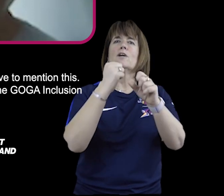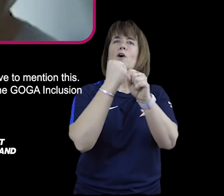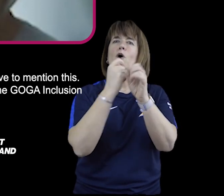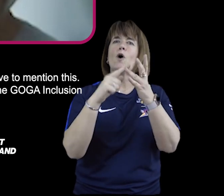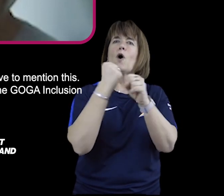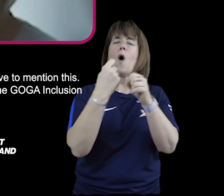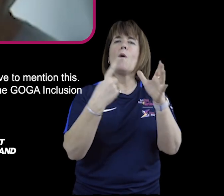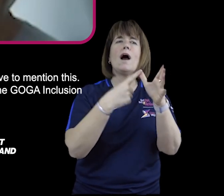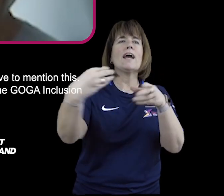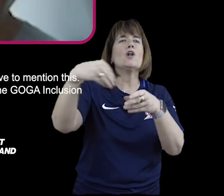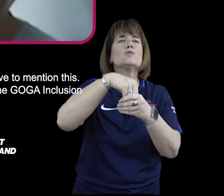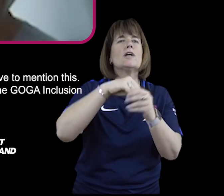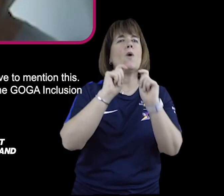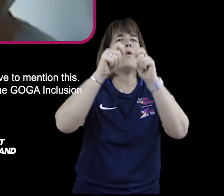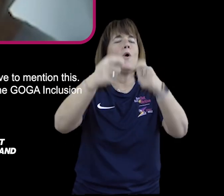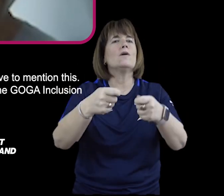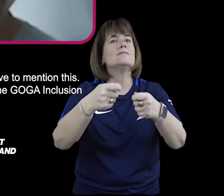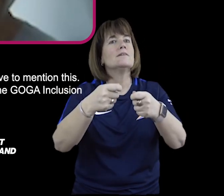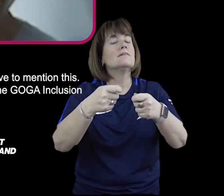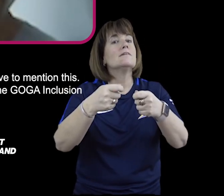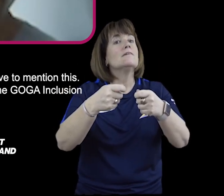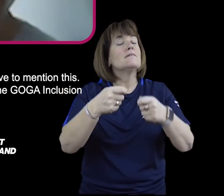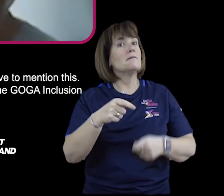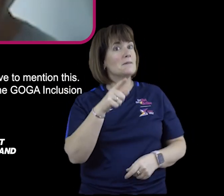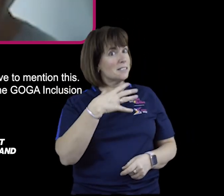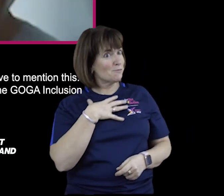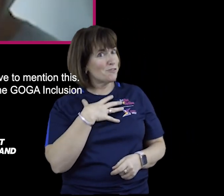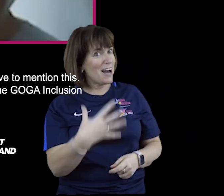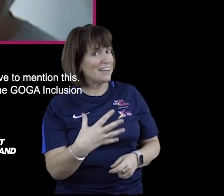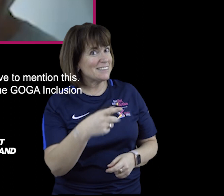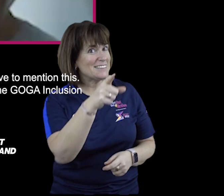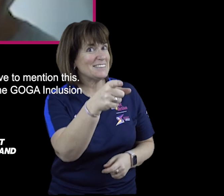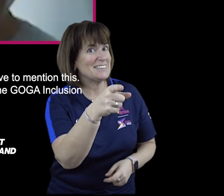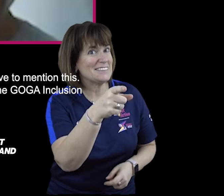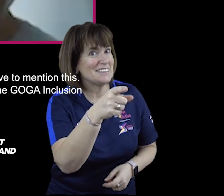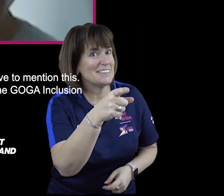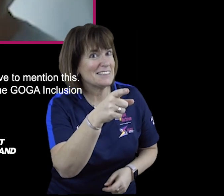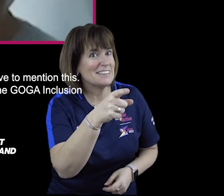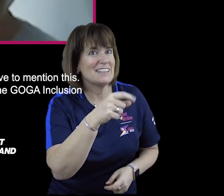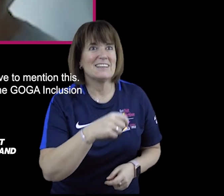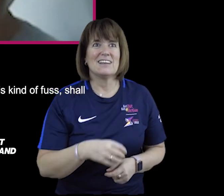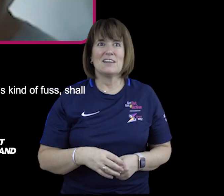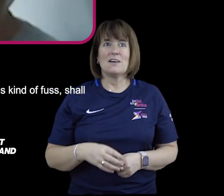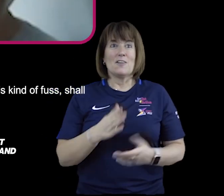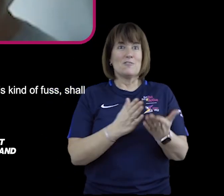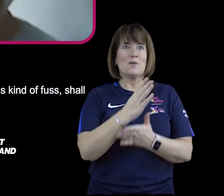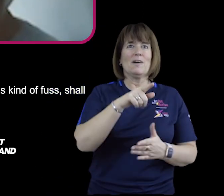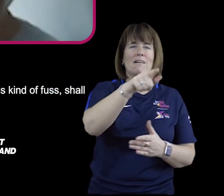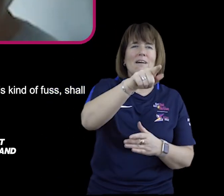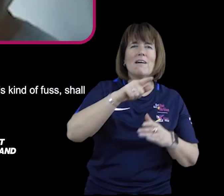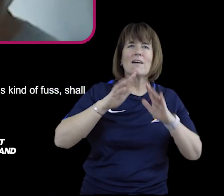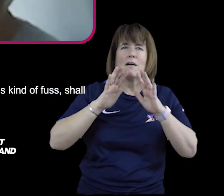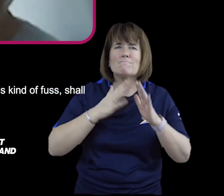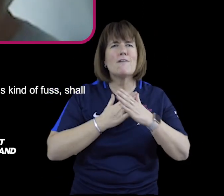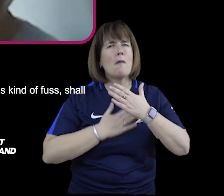very special award recently, the Goga Inclusion Award. Was it a surprise? Because you come across